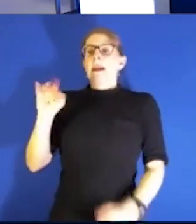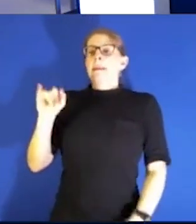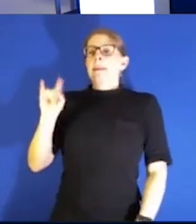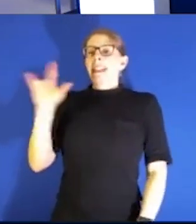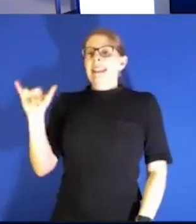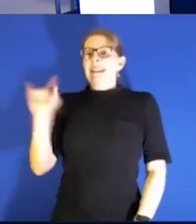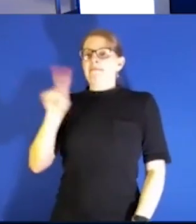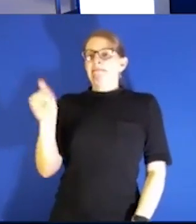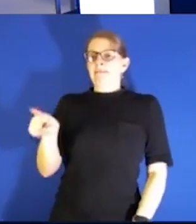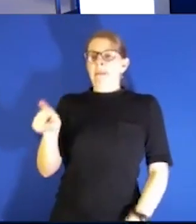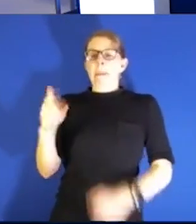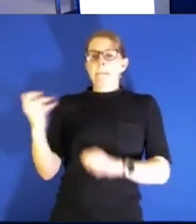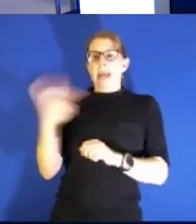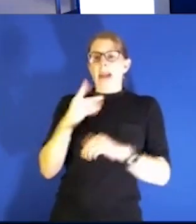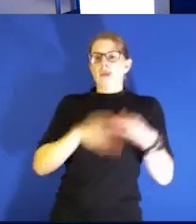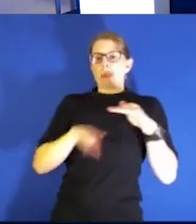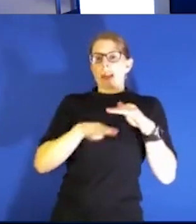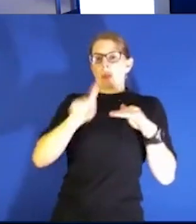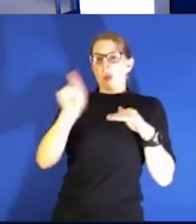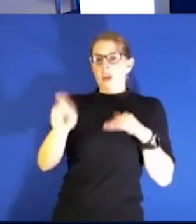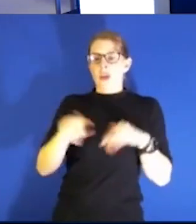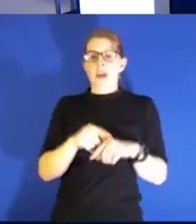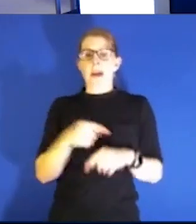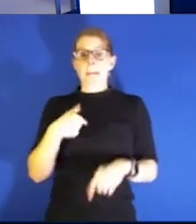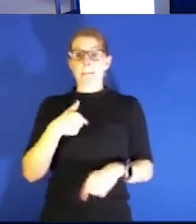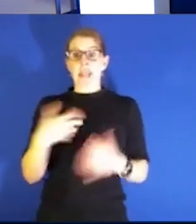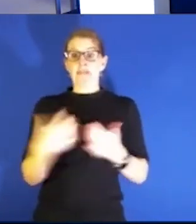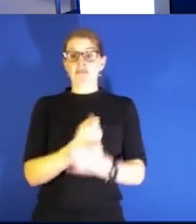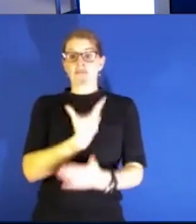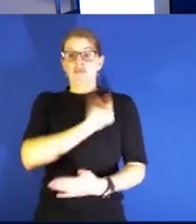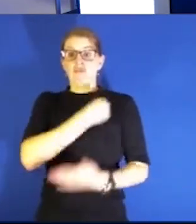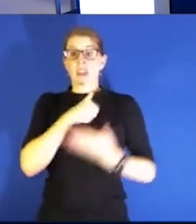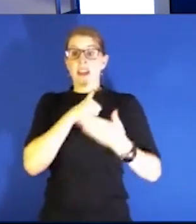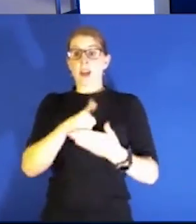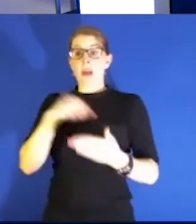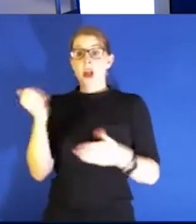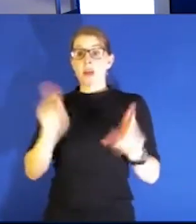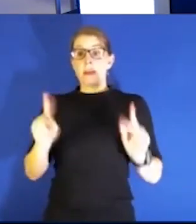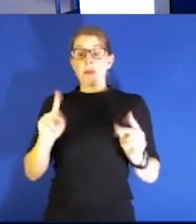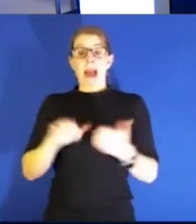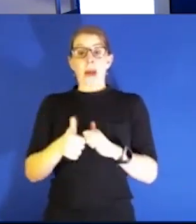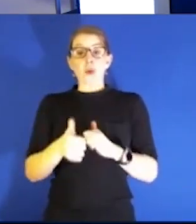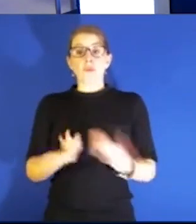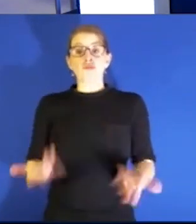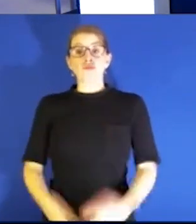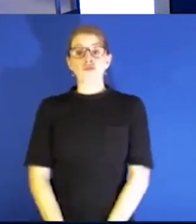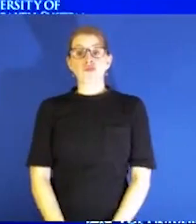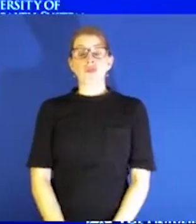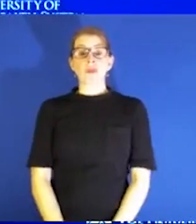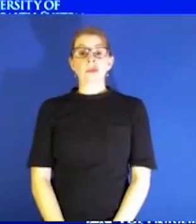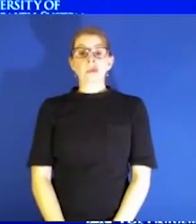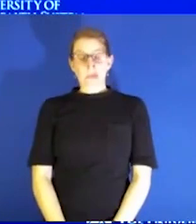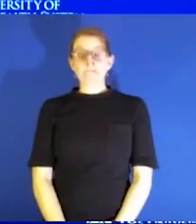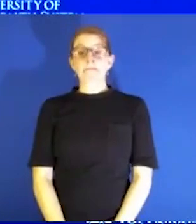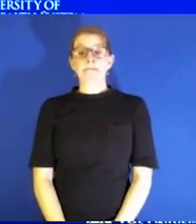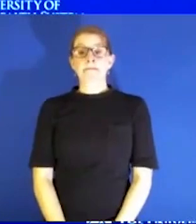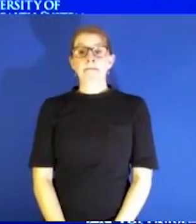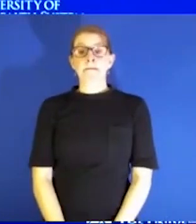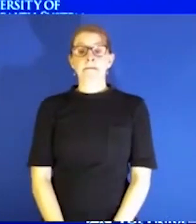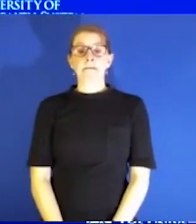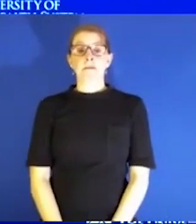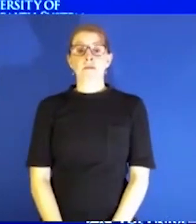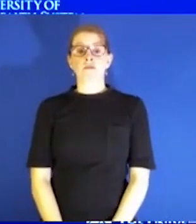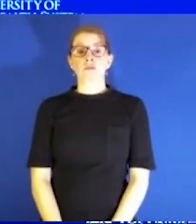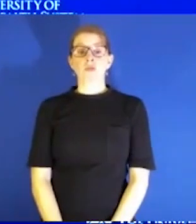but I'm glad she is. How does me getting the vaccine help others? Mm-hmm. Well, for